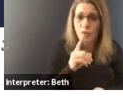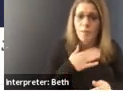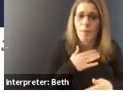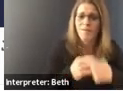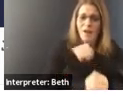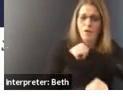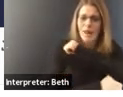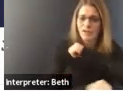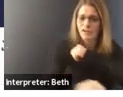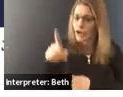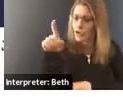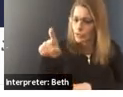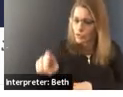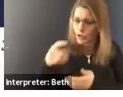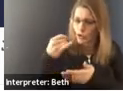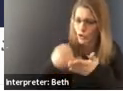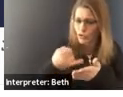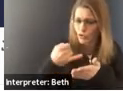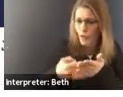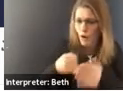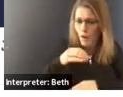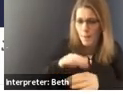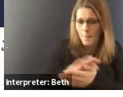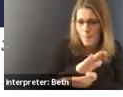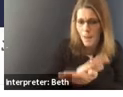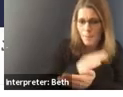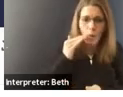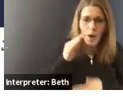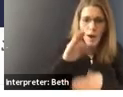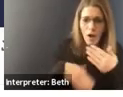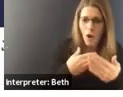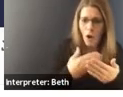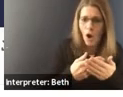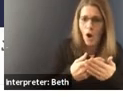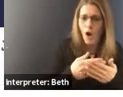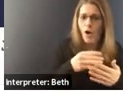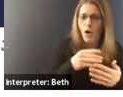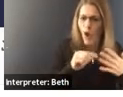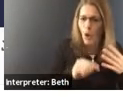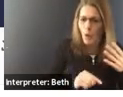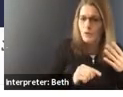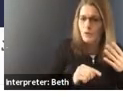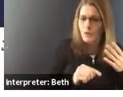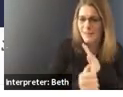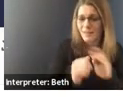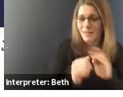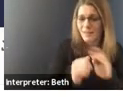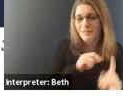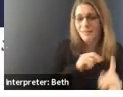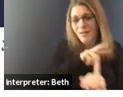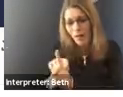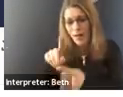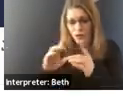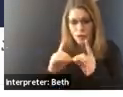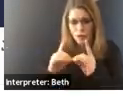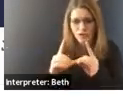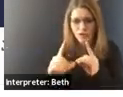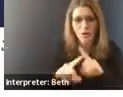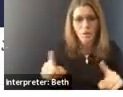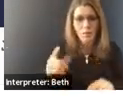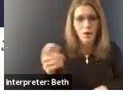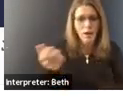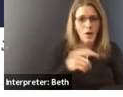skills apply well to digital. But it's, again, a two-way street. You can